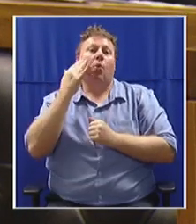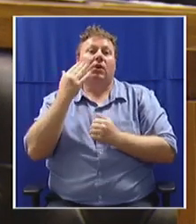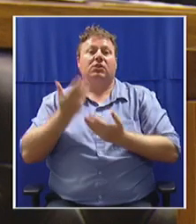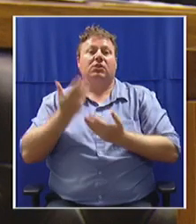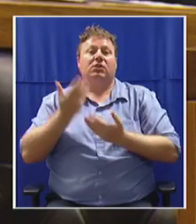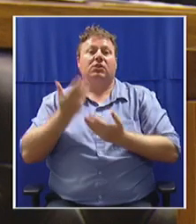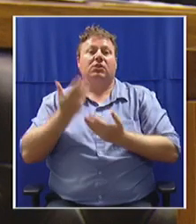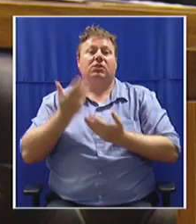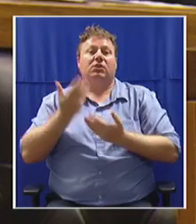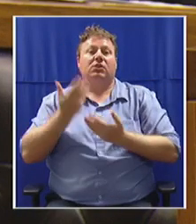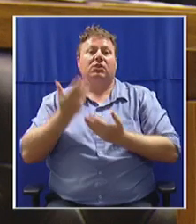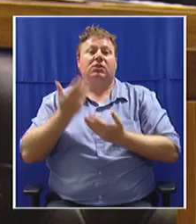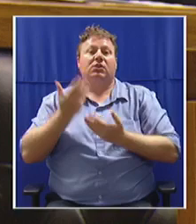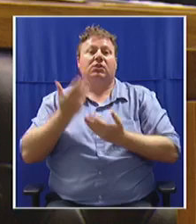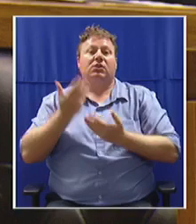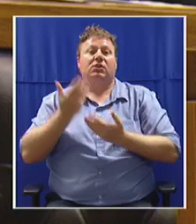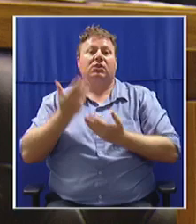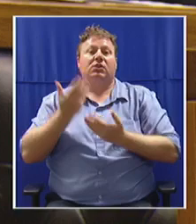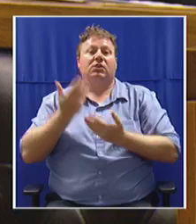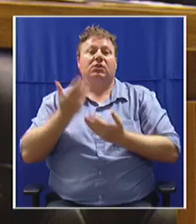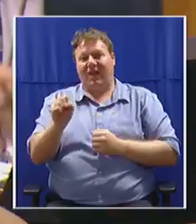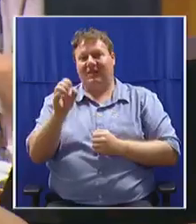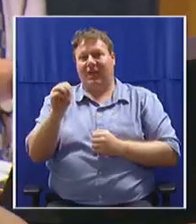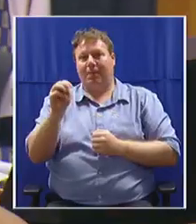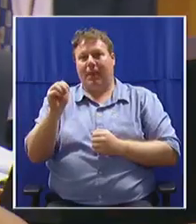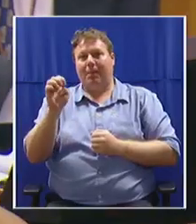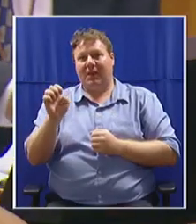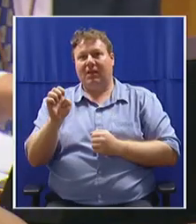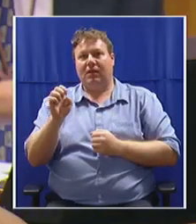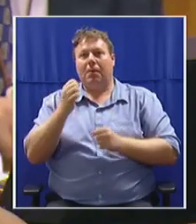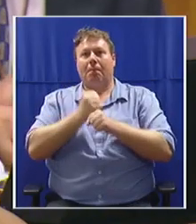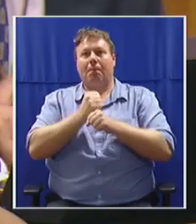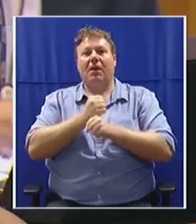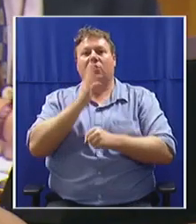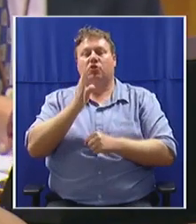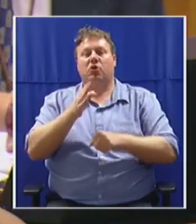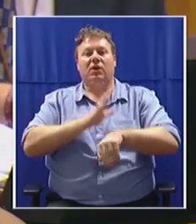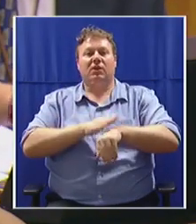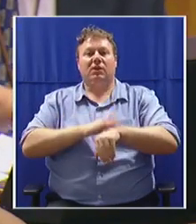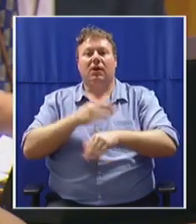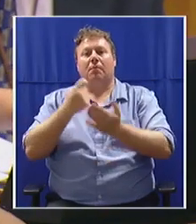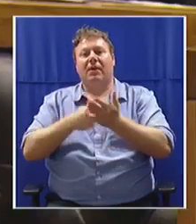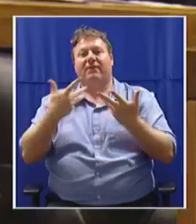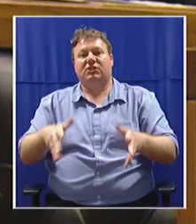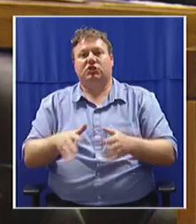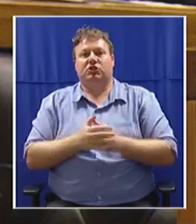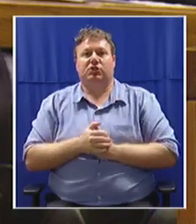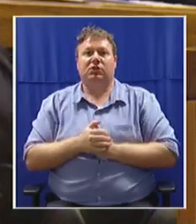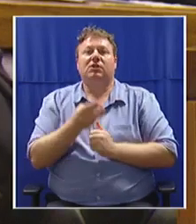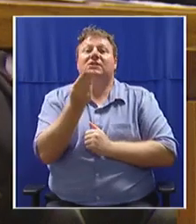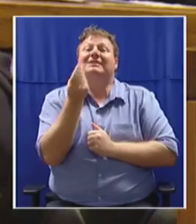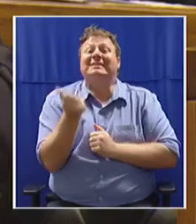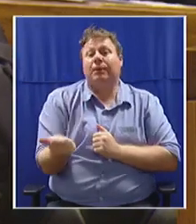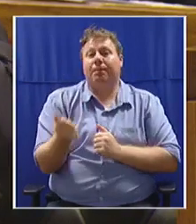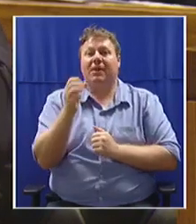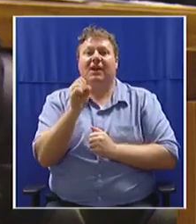services from SMMEs, we must ensure that they are paid on time. Some of the SMMEs are